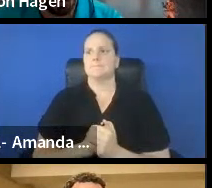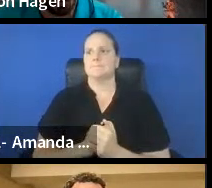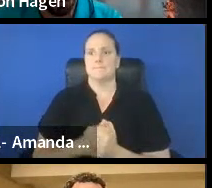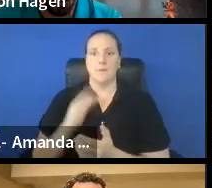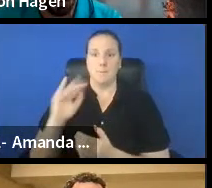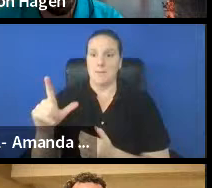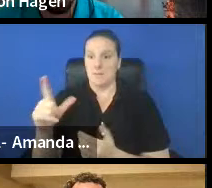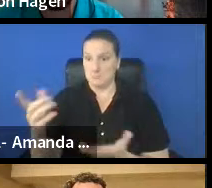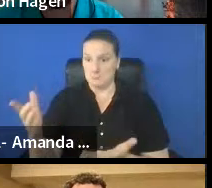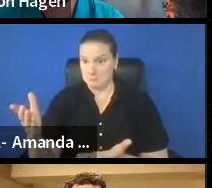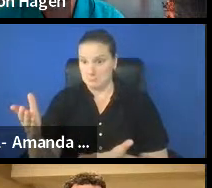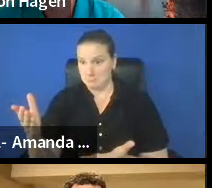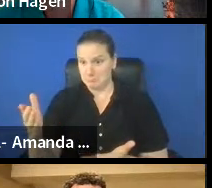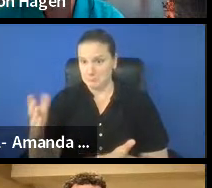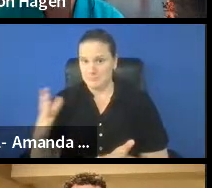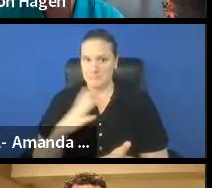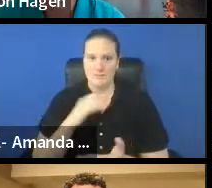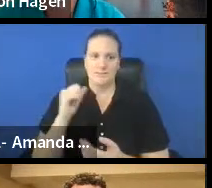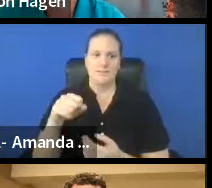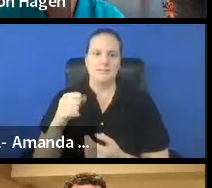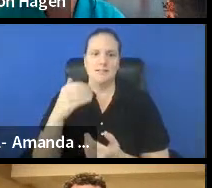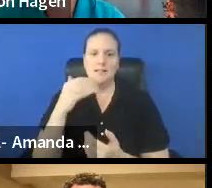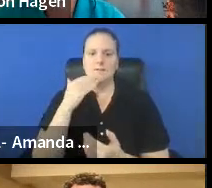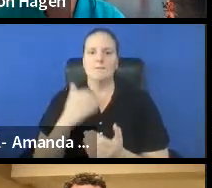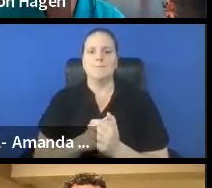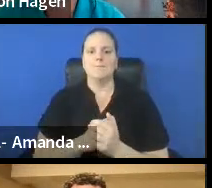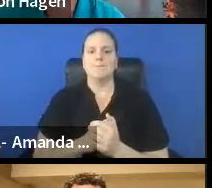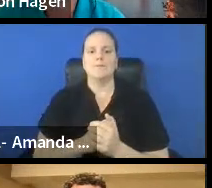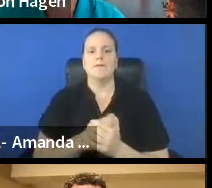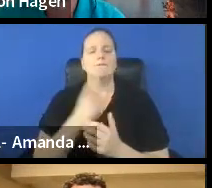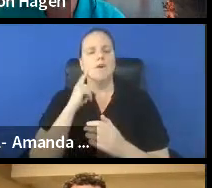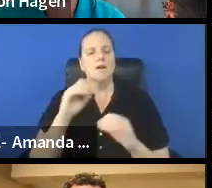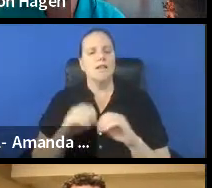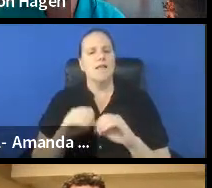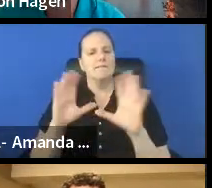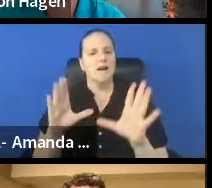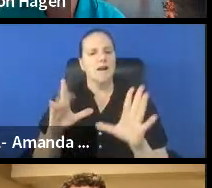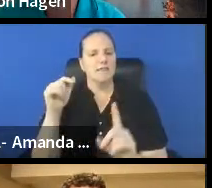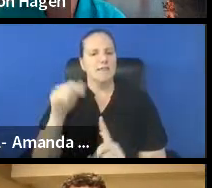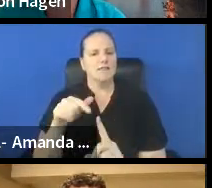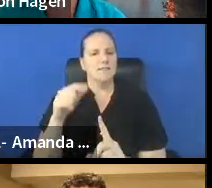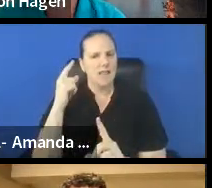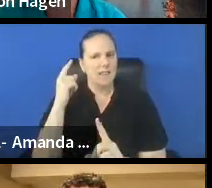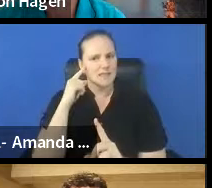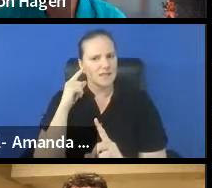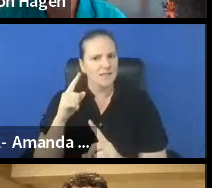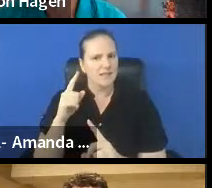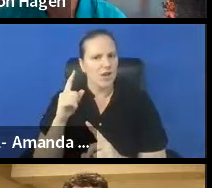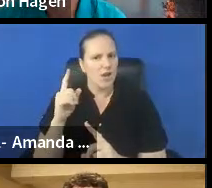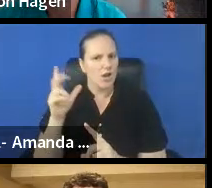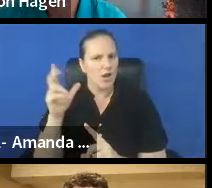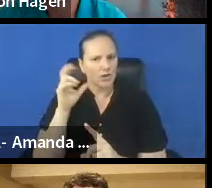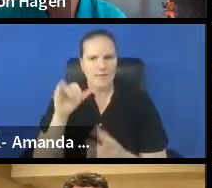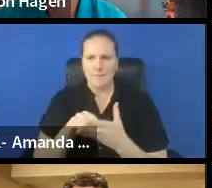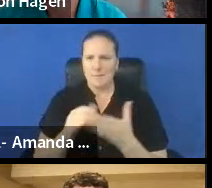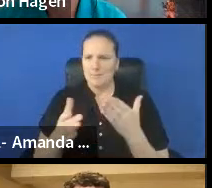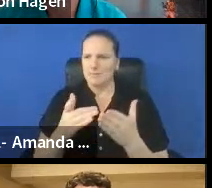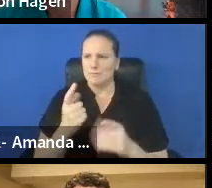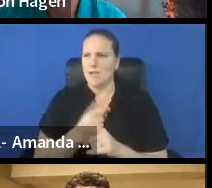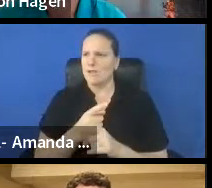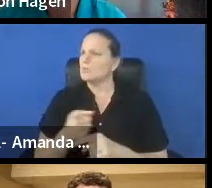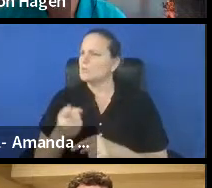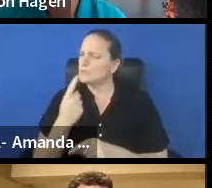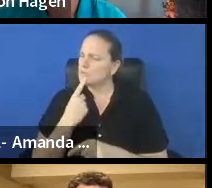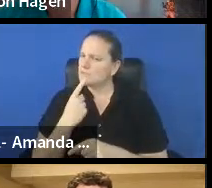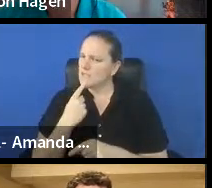Bill. Yes, thank you. Hey, just a clarification too for me. I think I heard you, but I'm not sure I heard you right. You said that